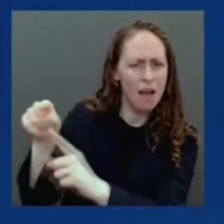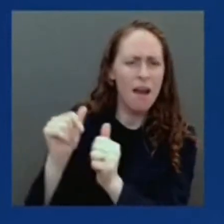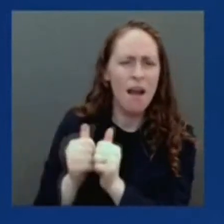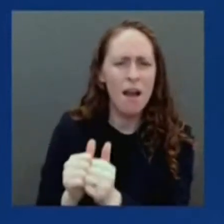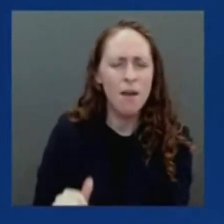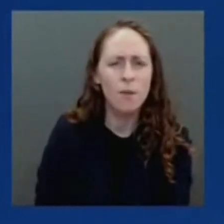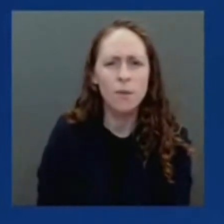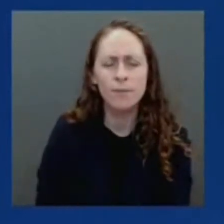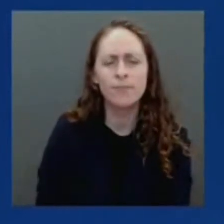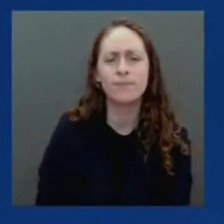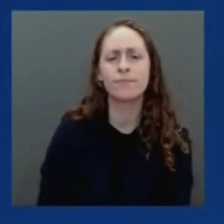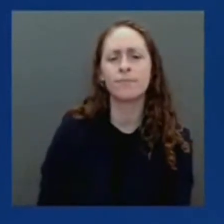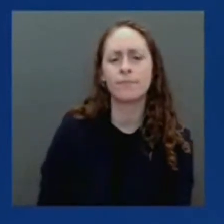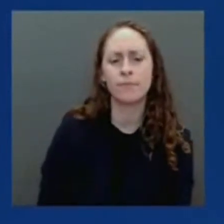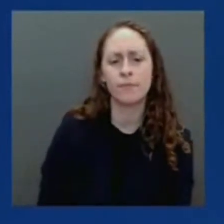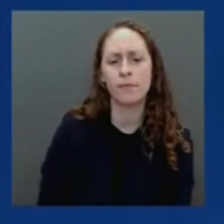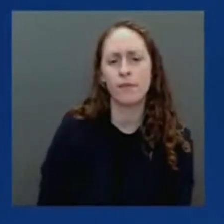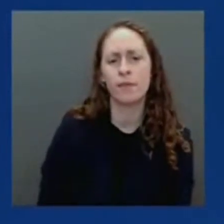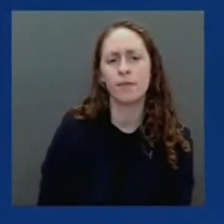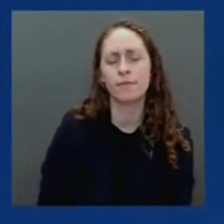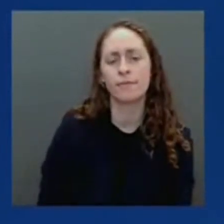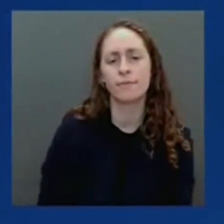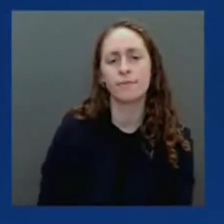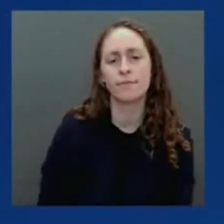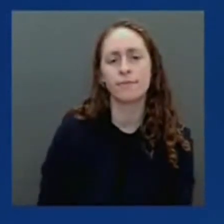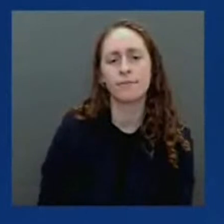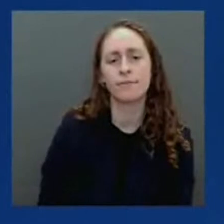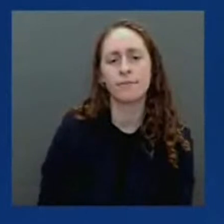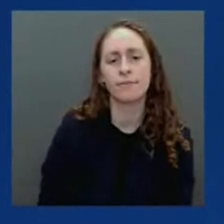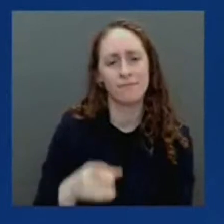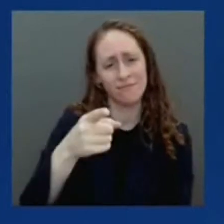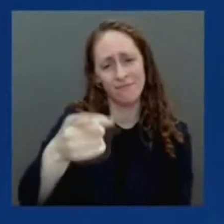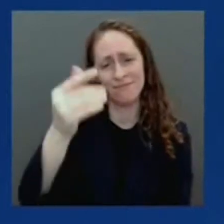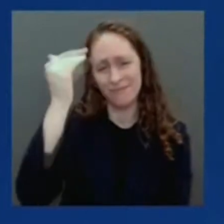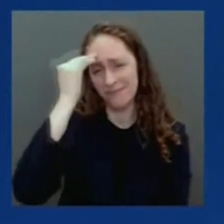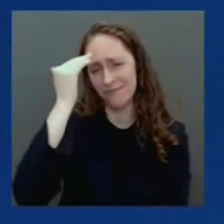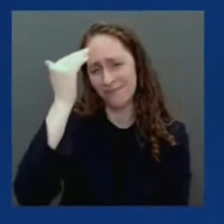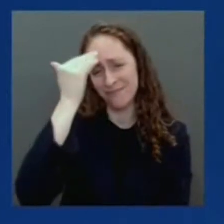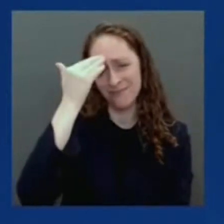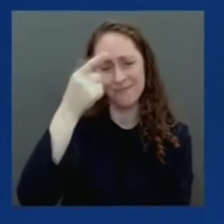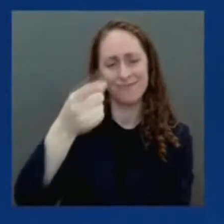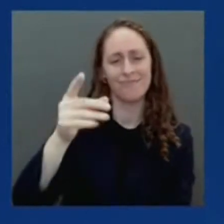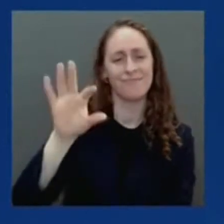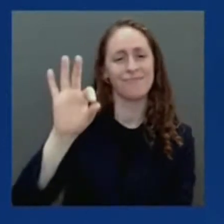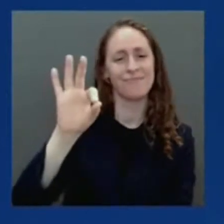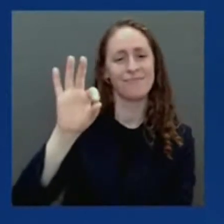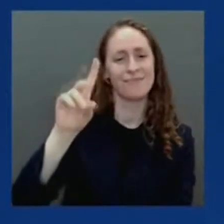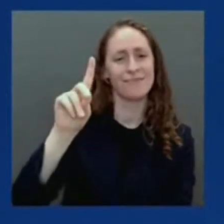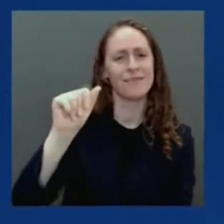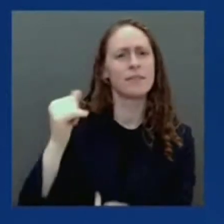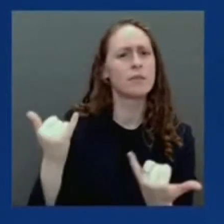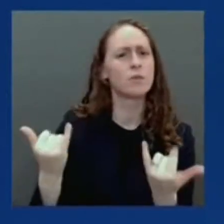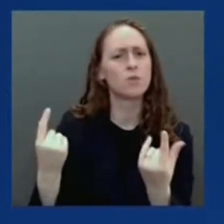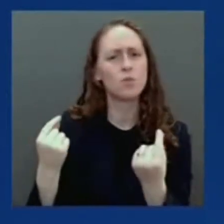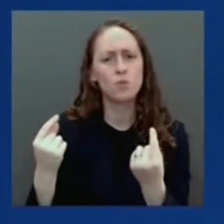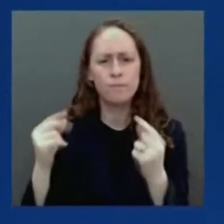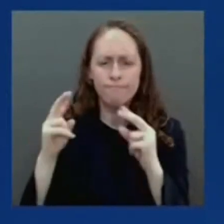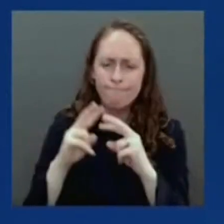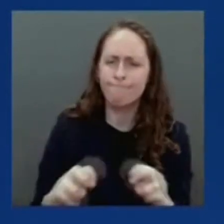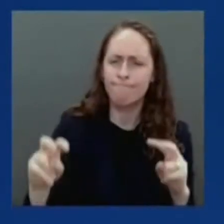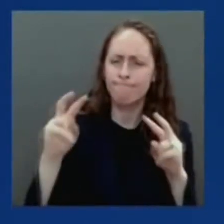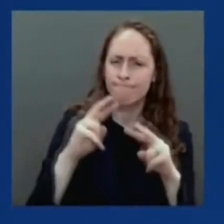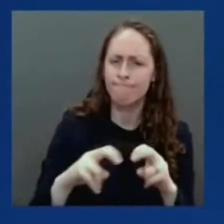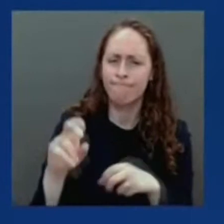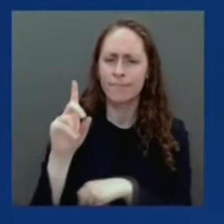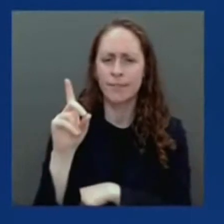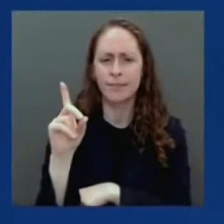old. But right now, as you know, the FDA is looking at the data very carefully, and in their typical fashion, they will be